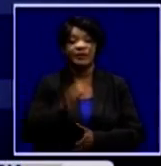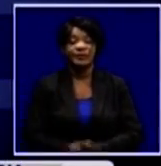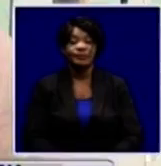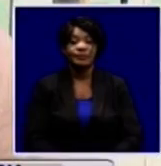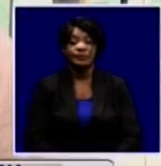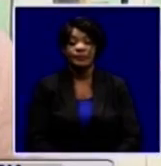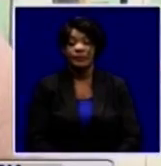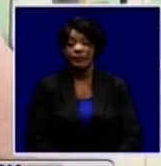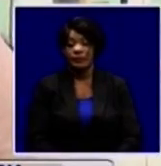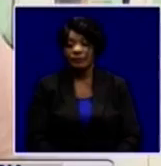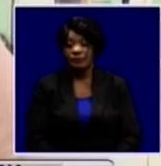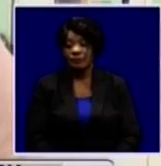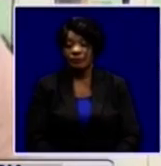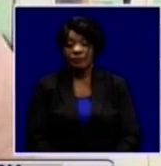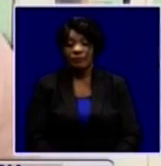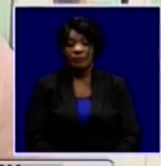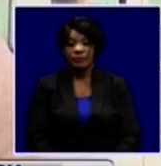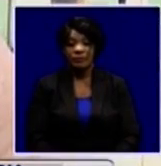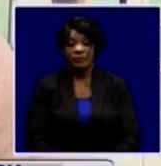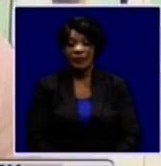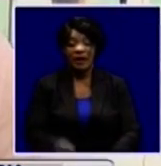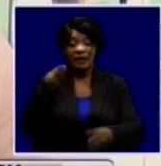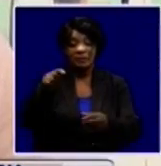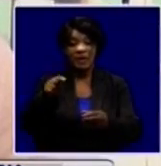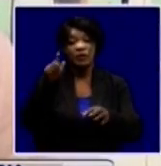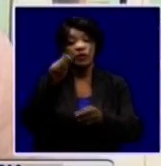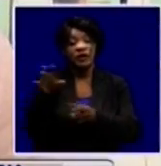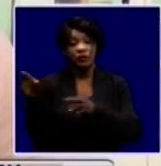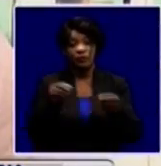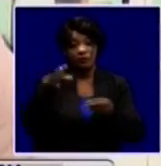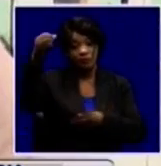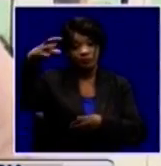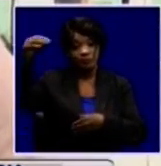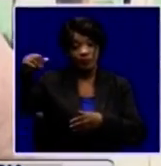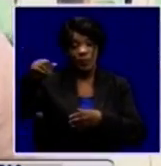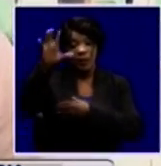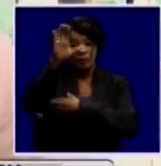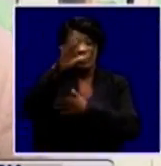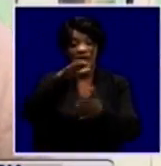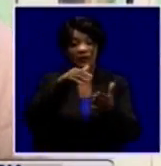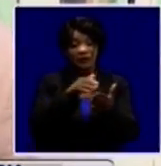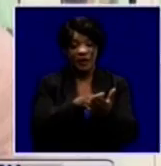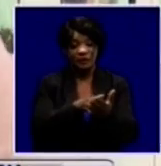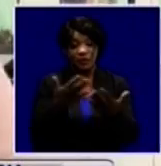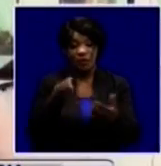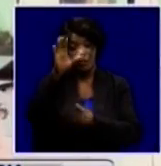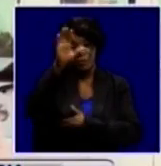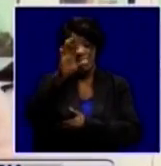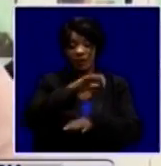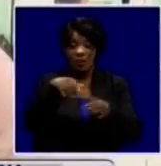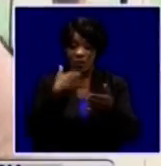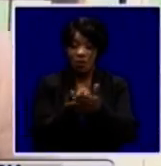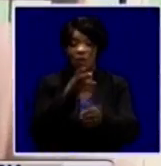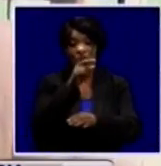provinces. We have to move in line with the demand for electricity in the province, that is Central Province. Then all these projects